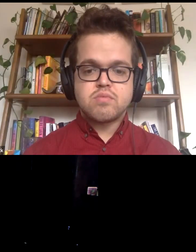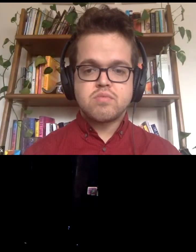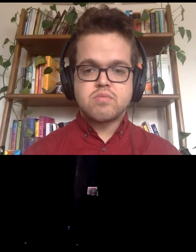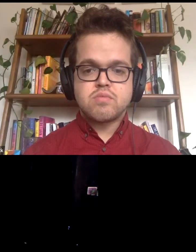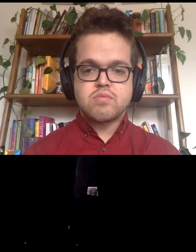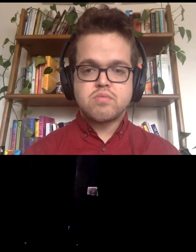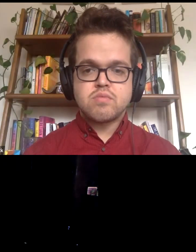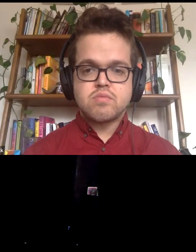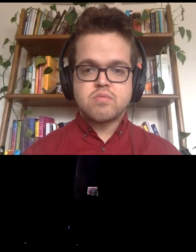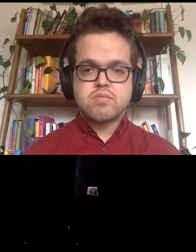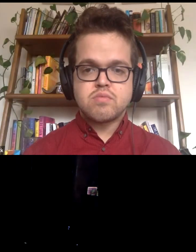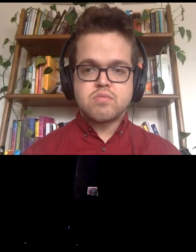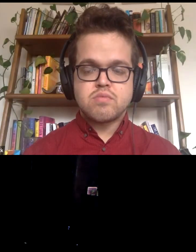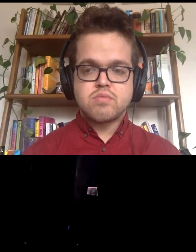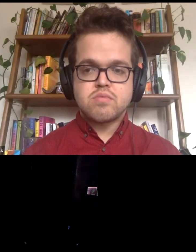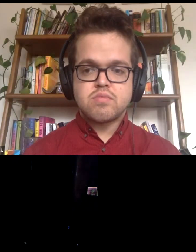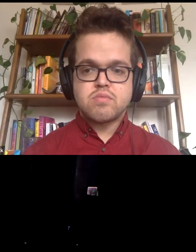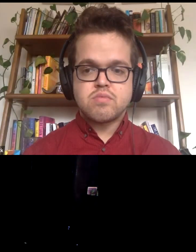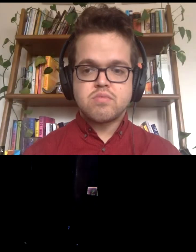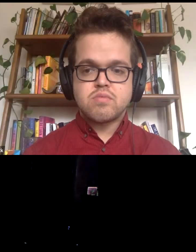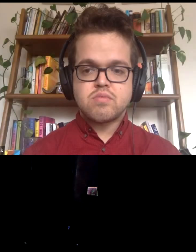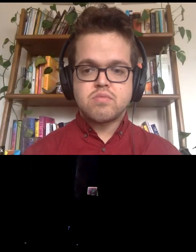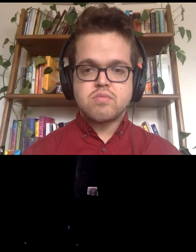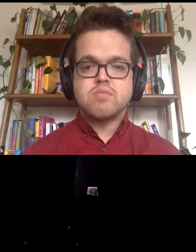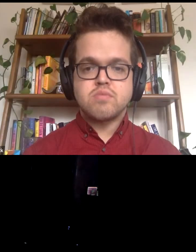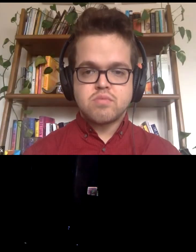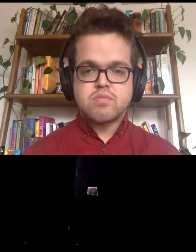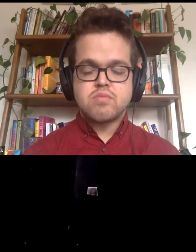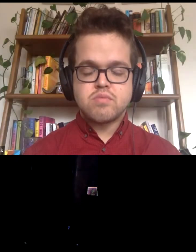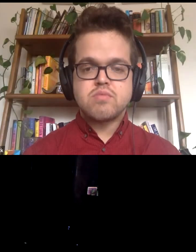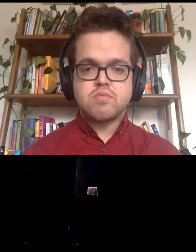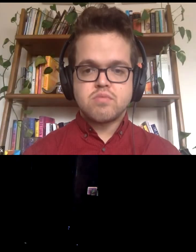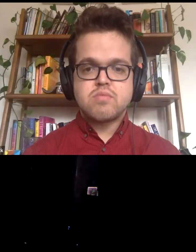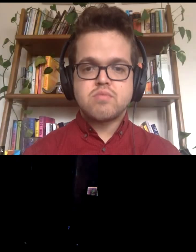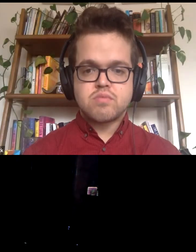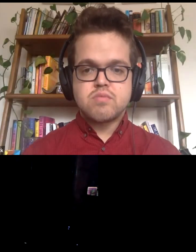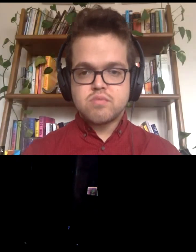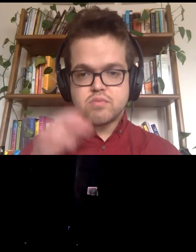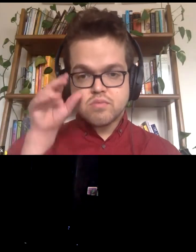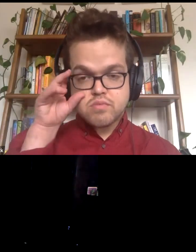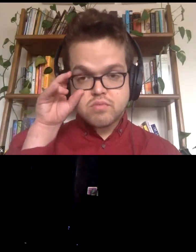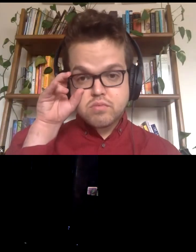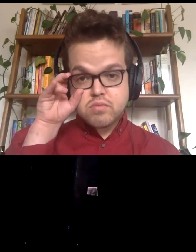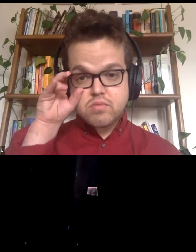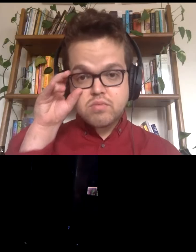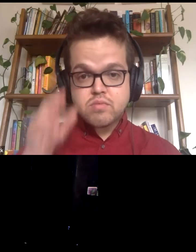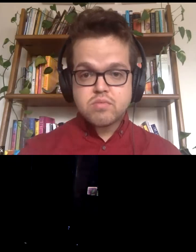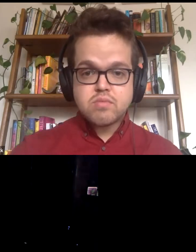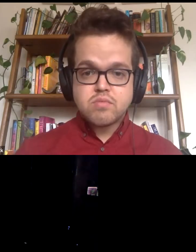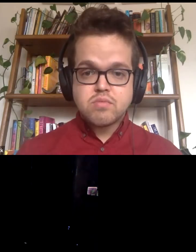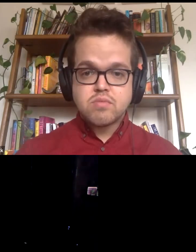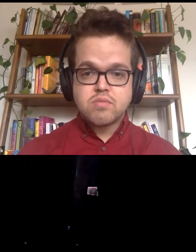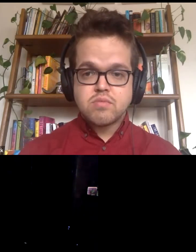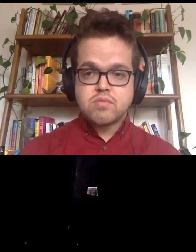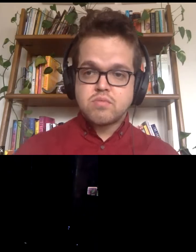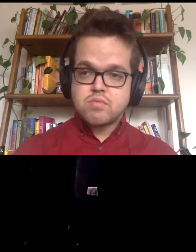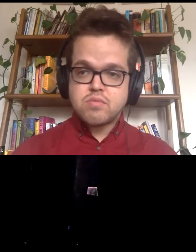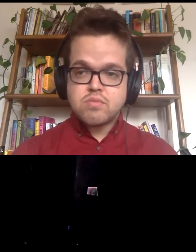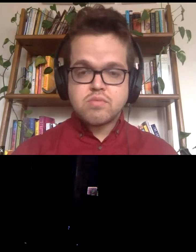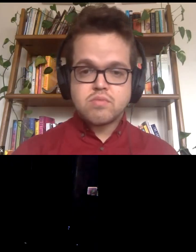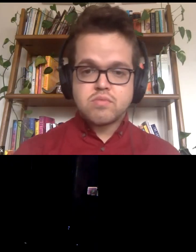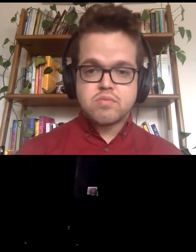they go on to a few thousand people. And then the third phase is more 1,000 people.